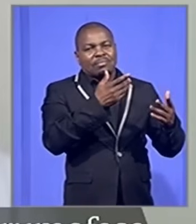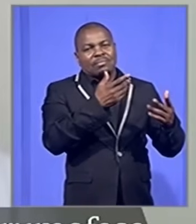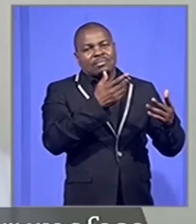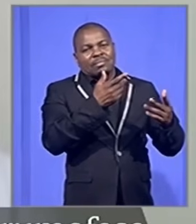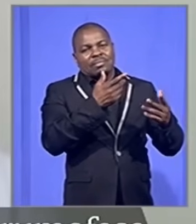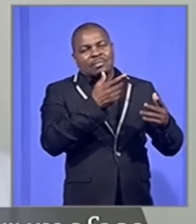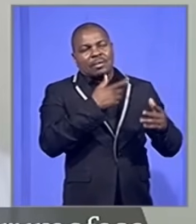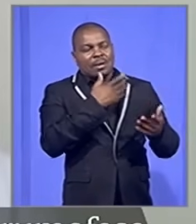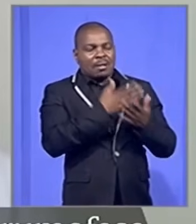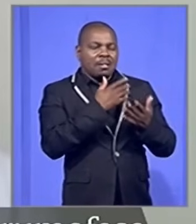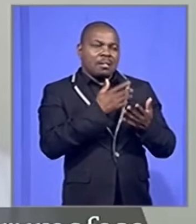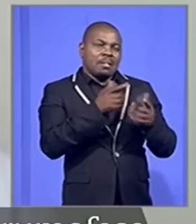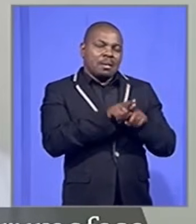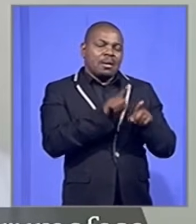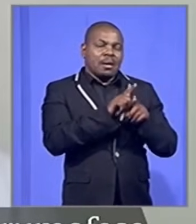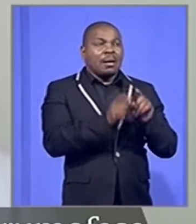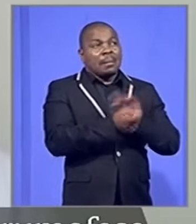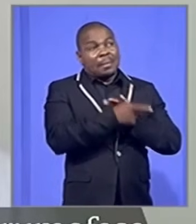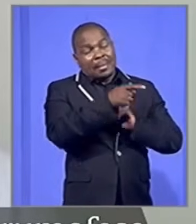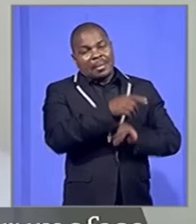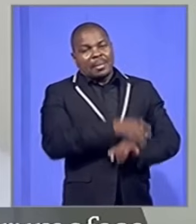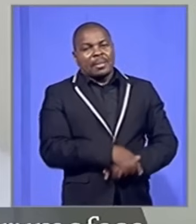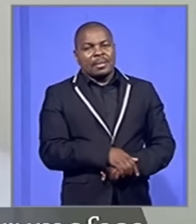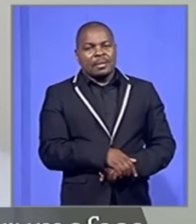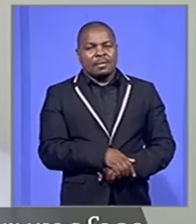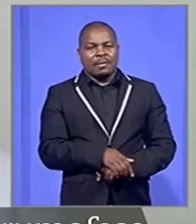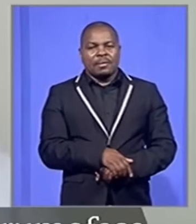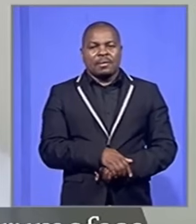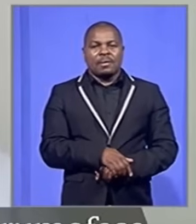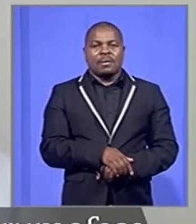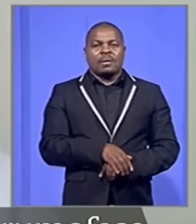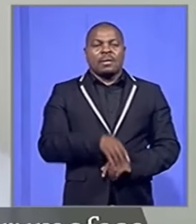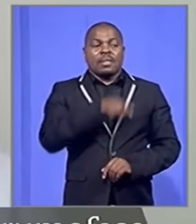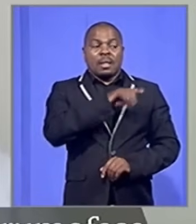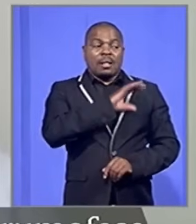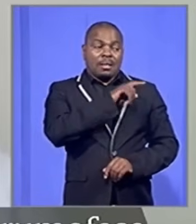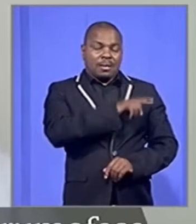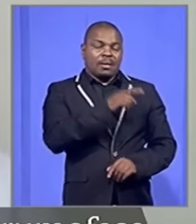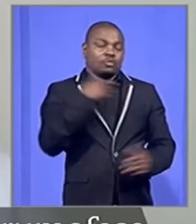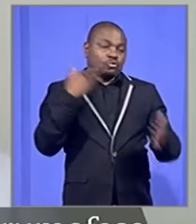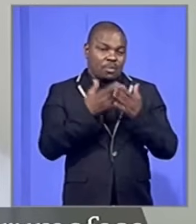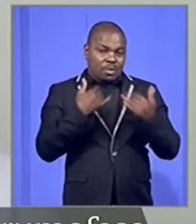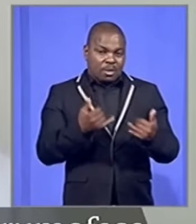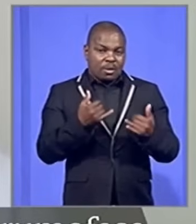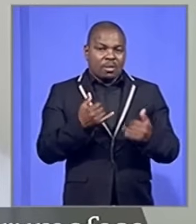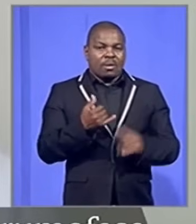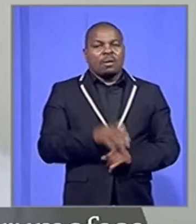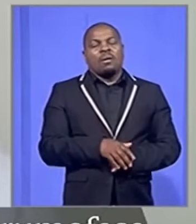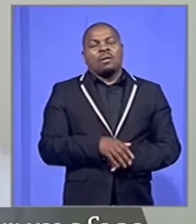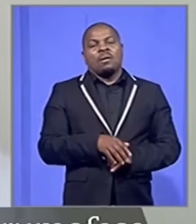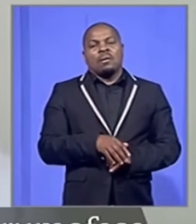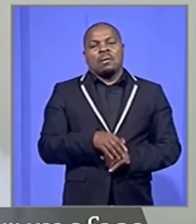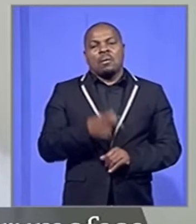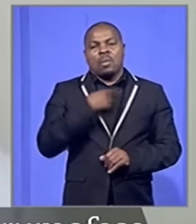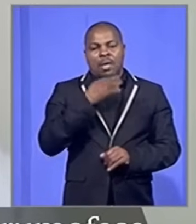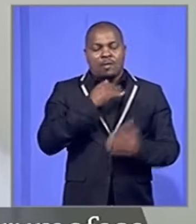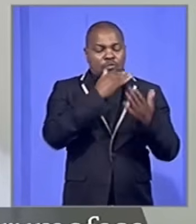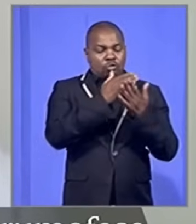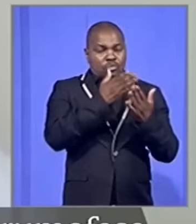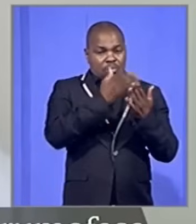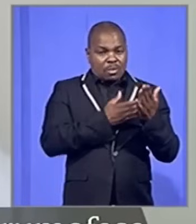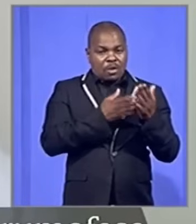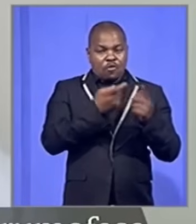jails, and all of that happened according to the plan until now. We are now at day 4 The lists are with both